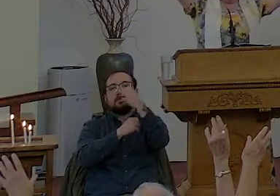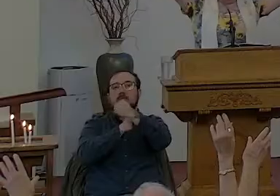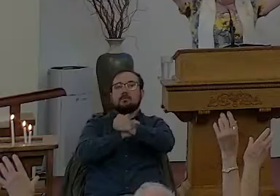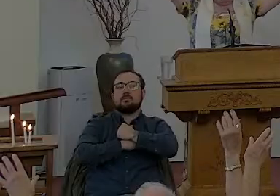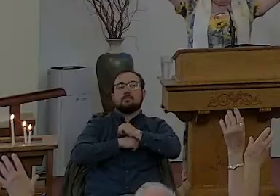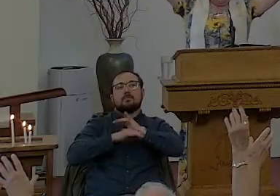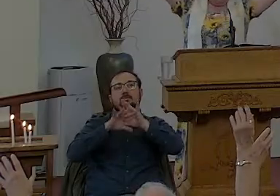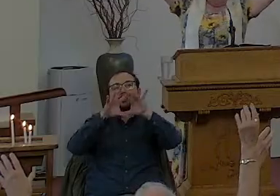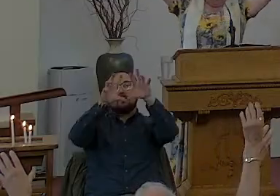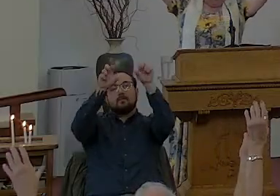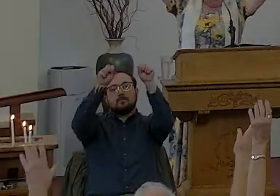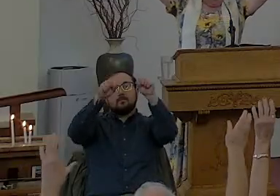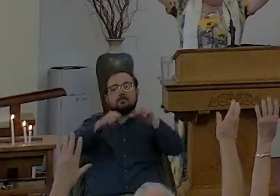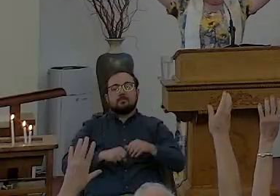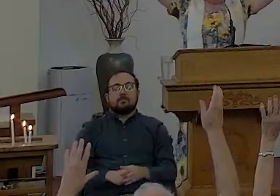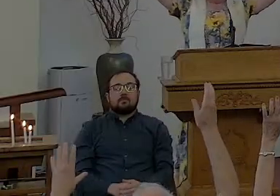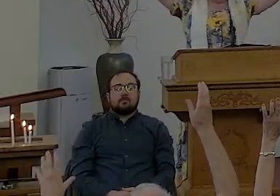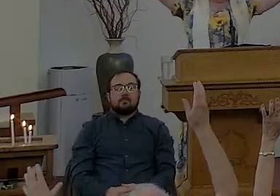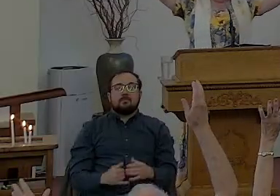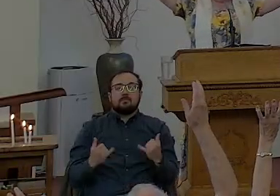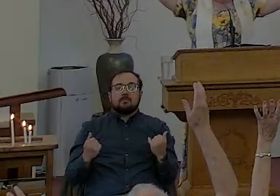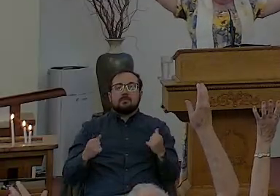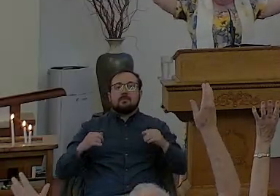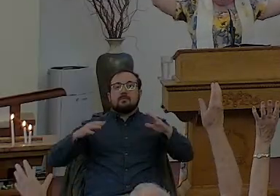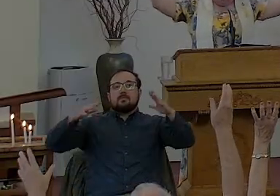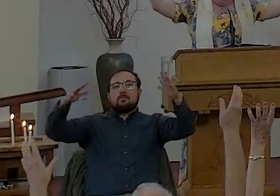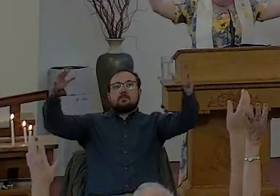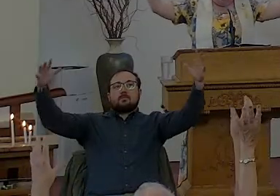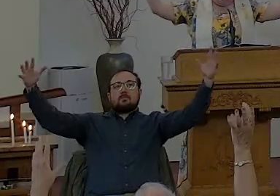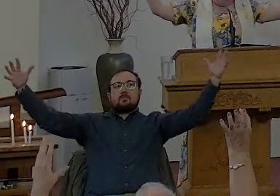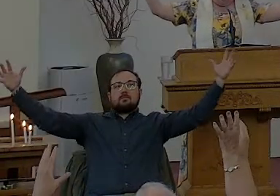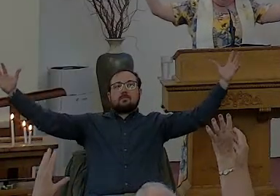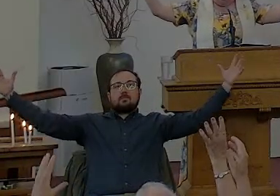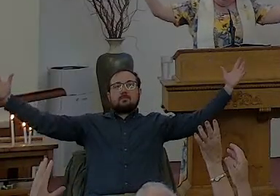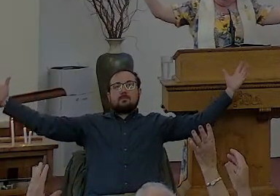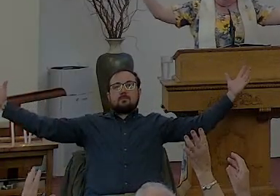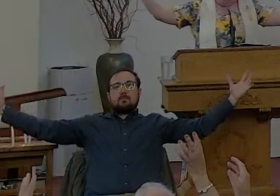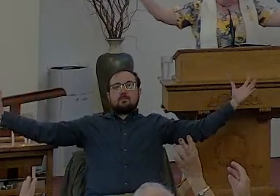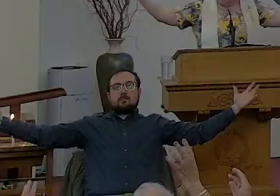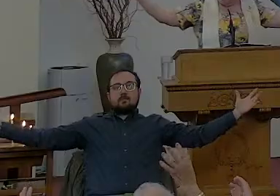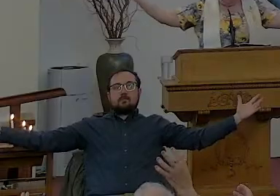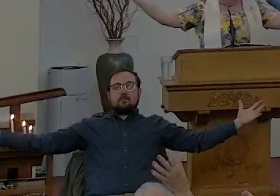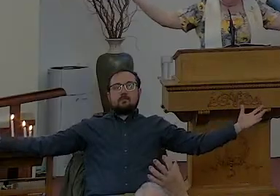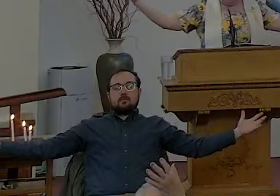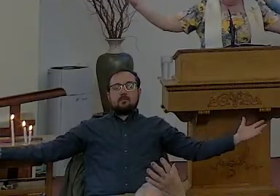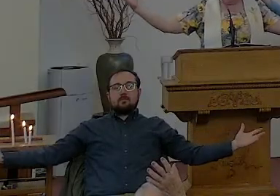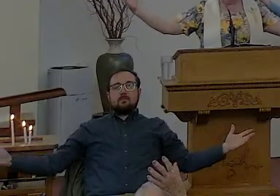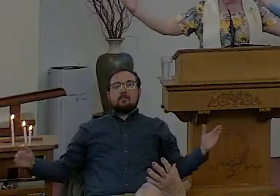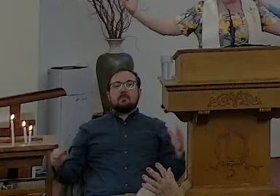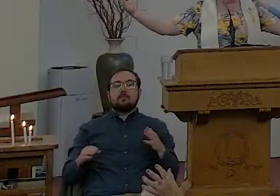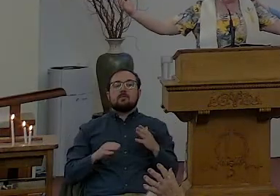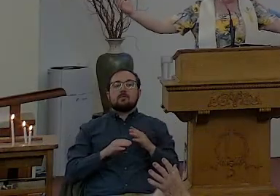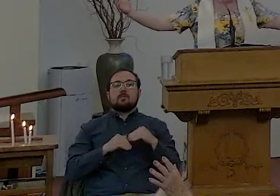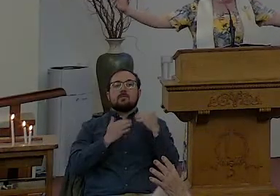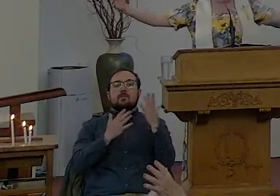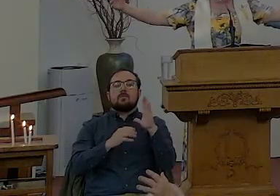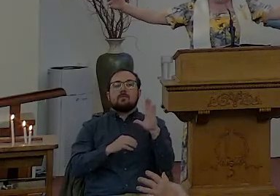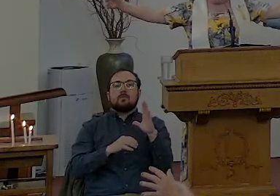and love. Now open your arms wide as they float down, offering your bloom to the